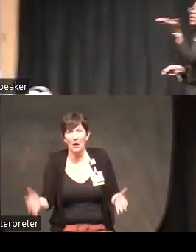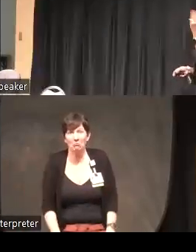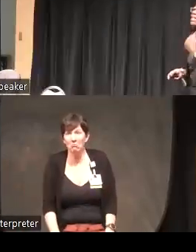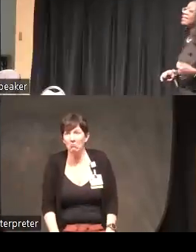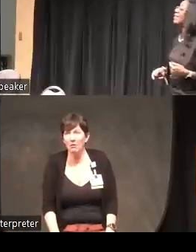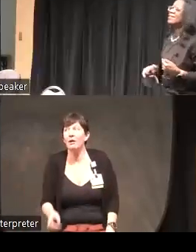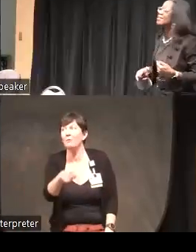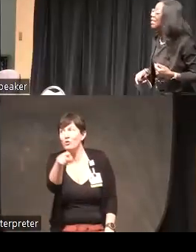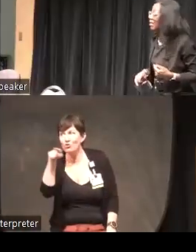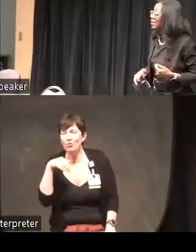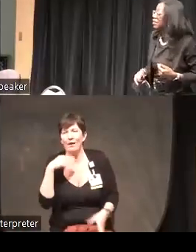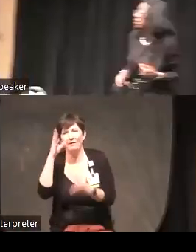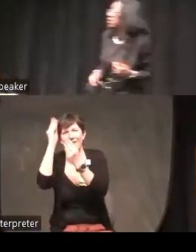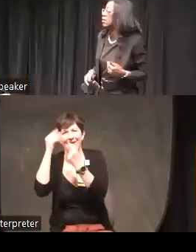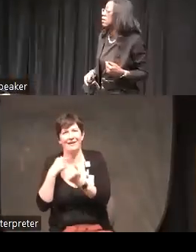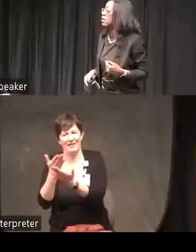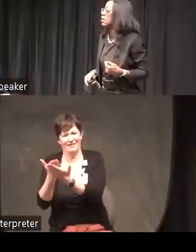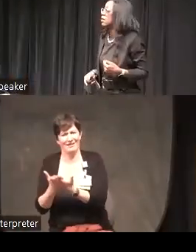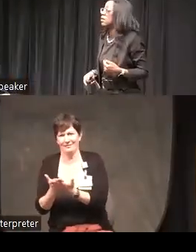But you have the data to tell us it's not.